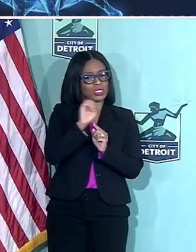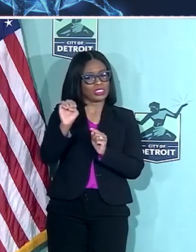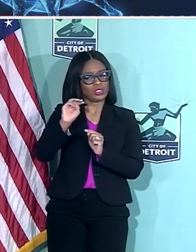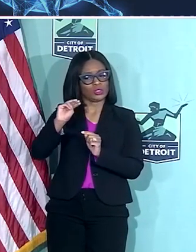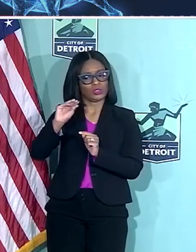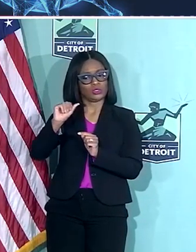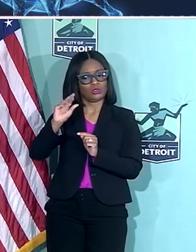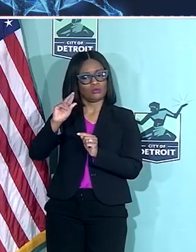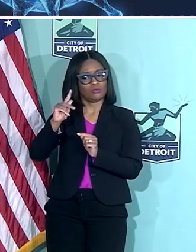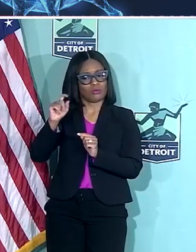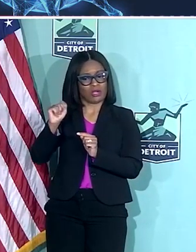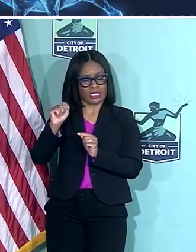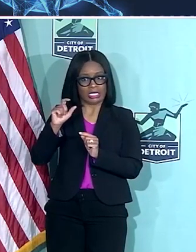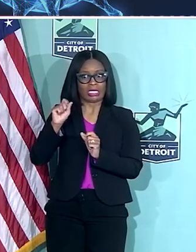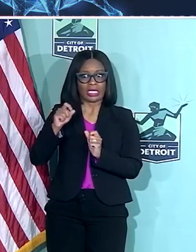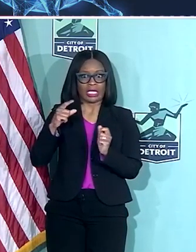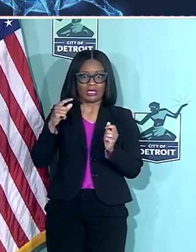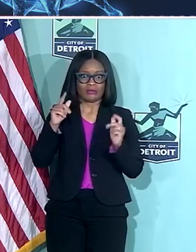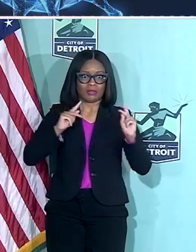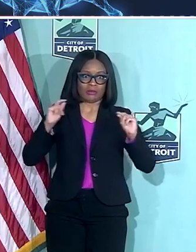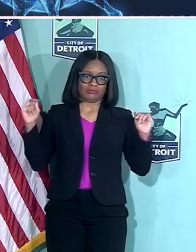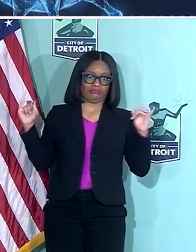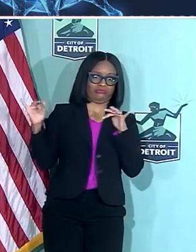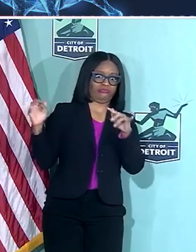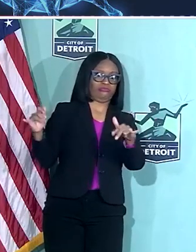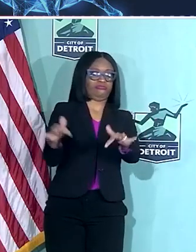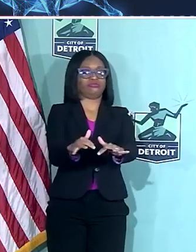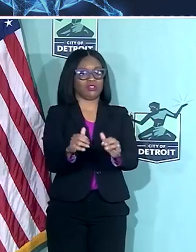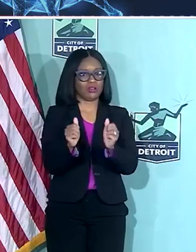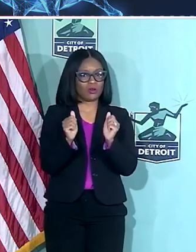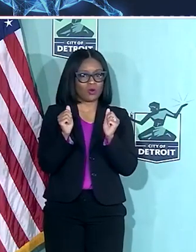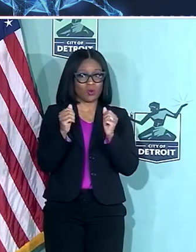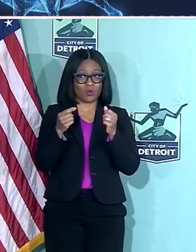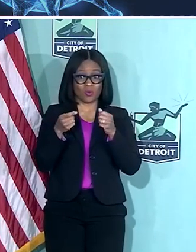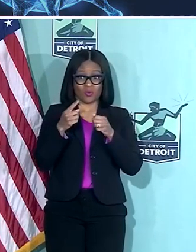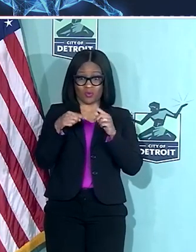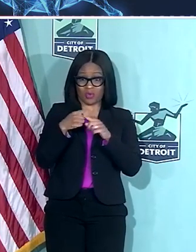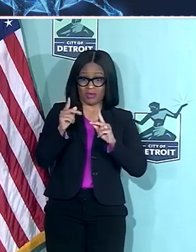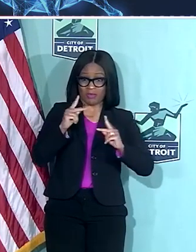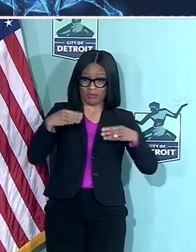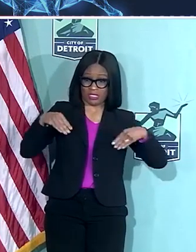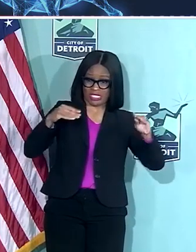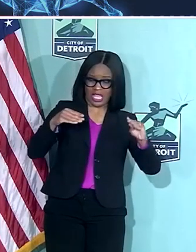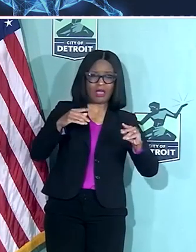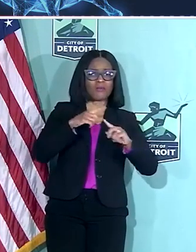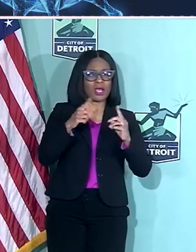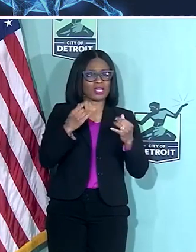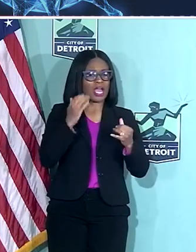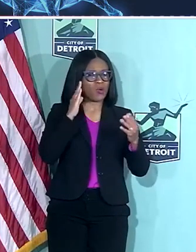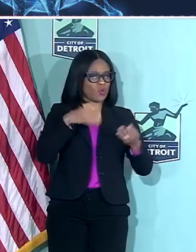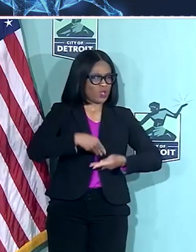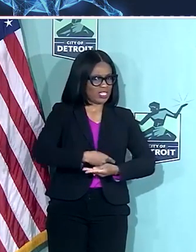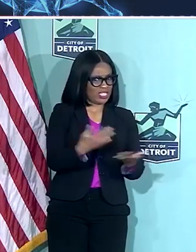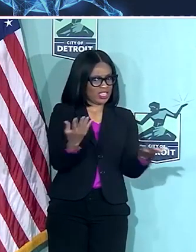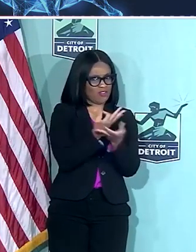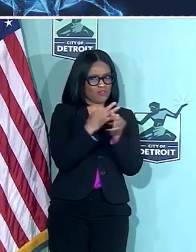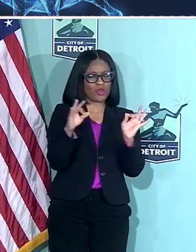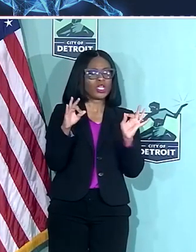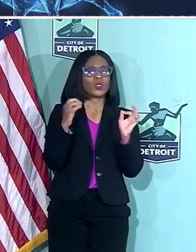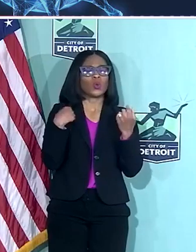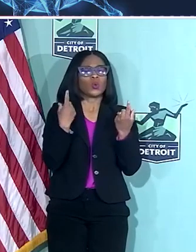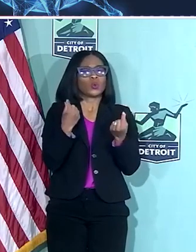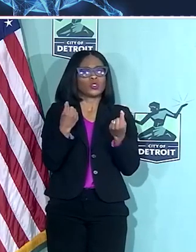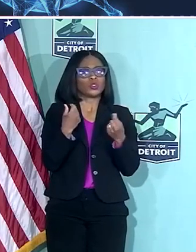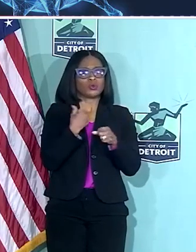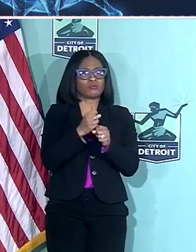be very crowded when people are selling things, but you're going to be giving things away. What sort of measures will be taken so that there's not a crush